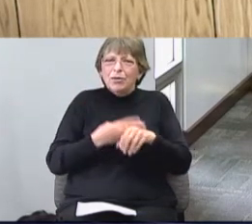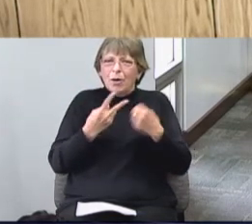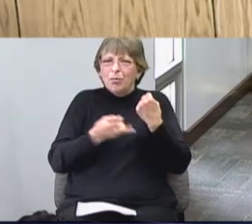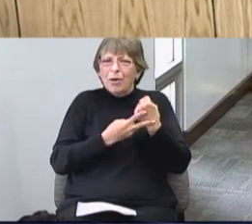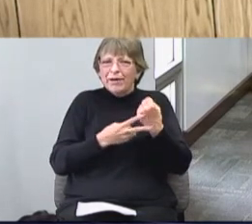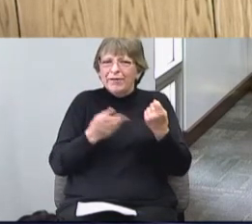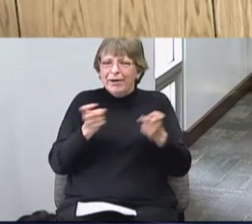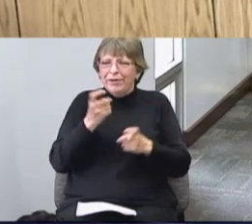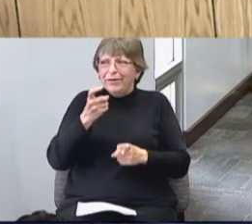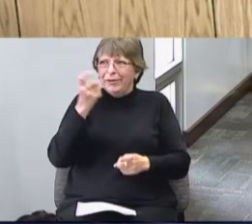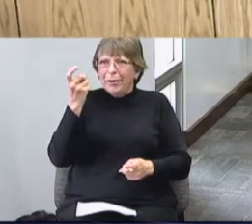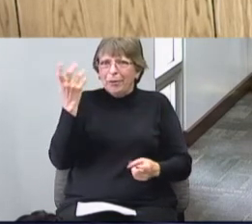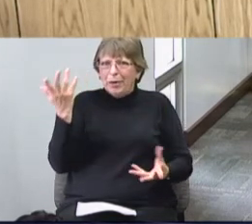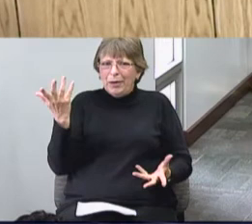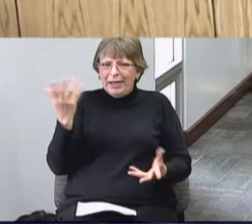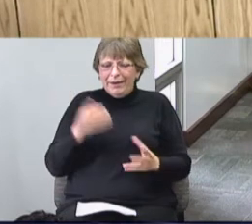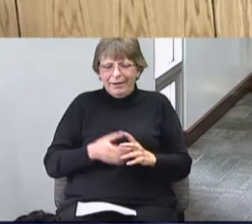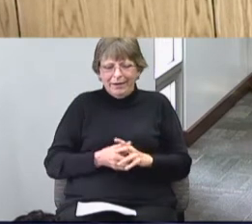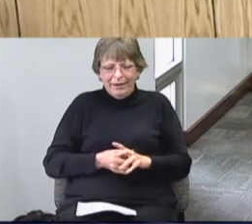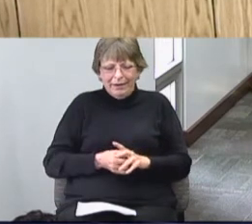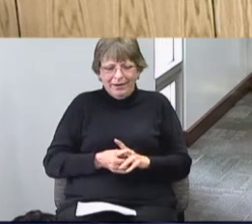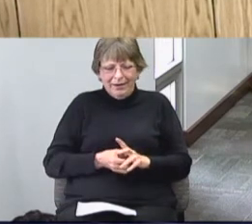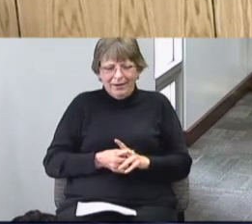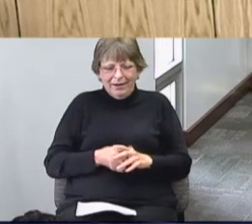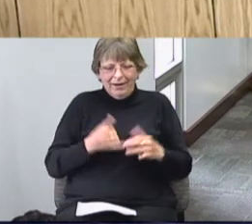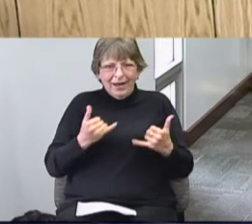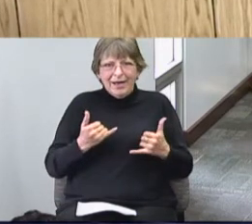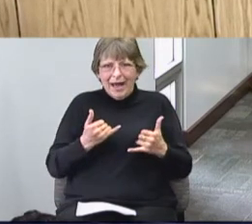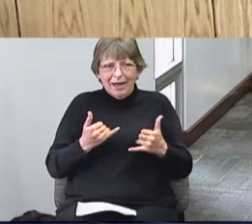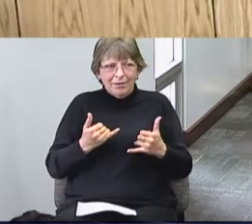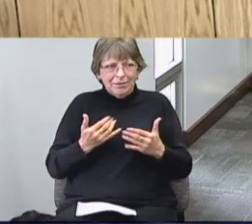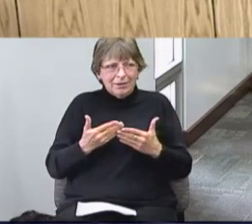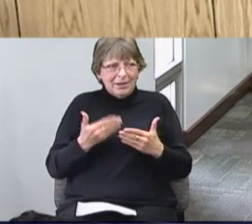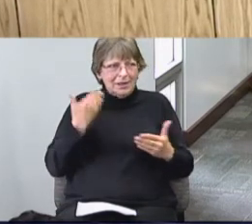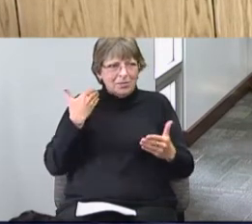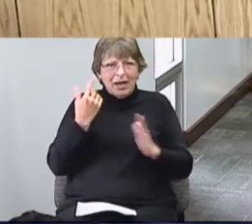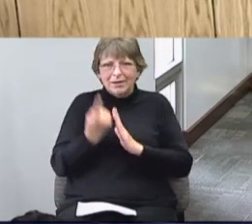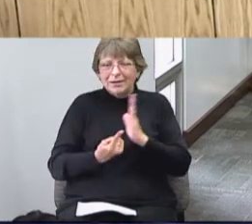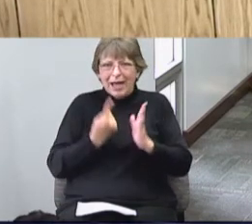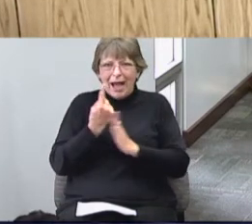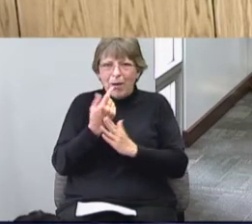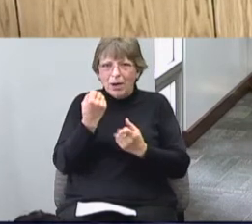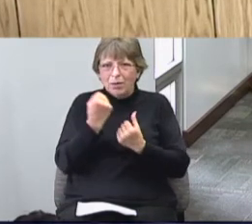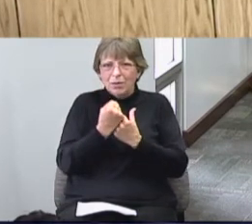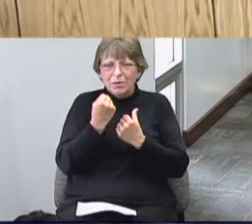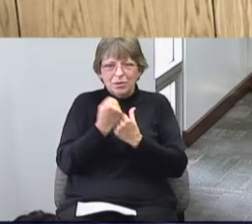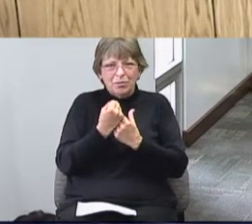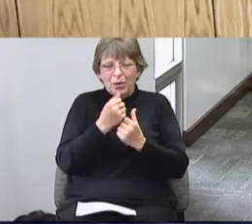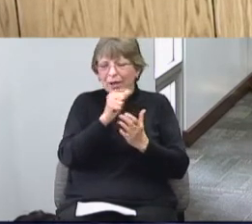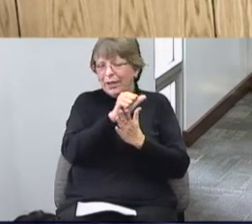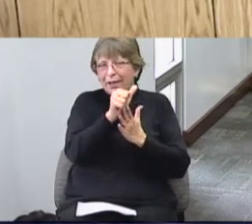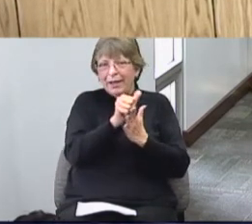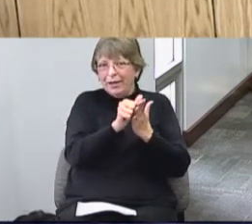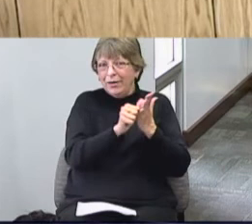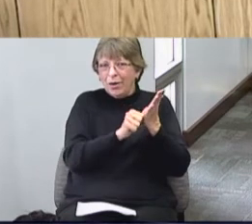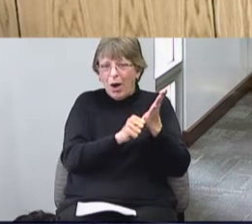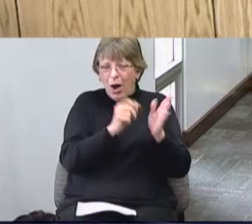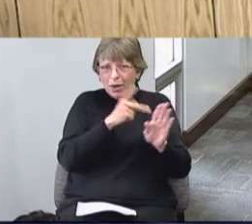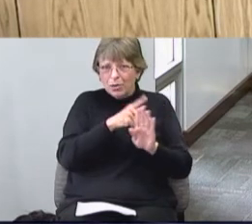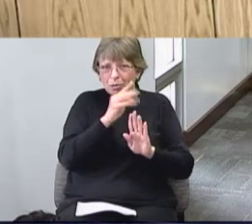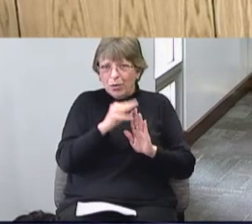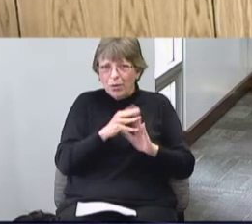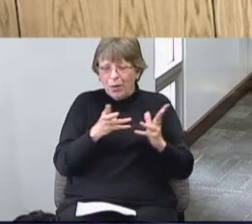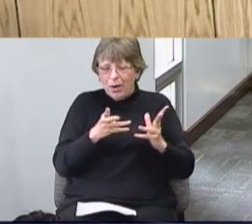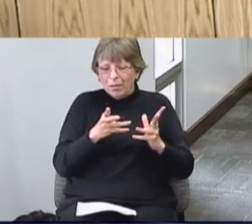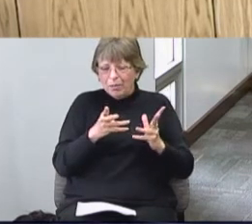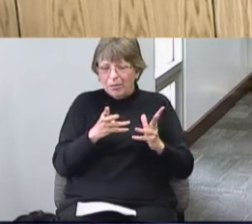ceremony, and within the last hour supported a public art program, art